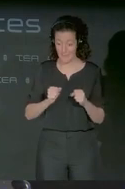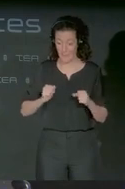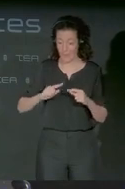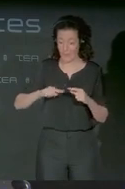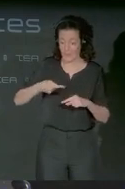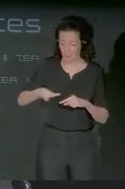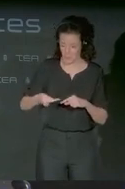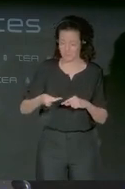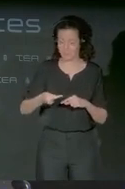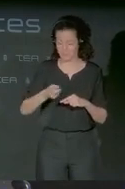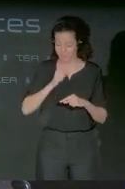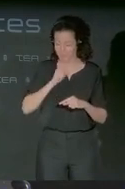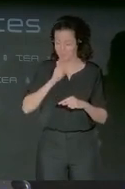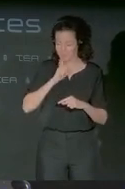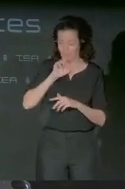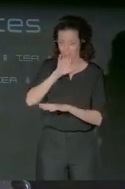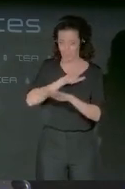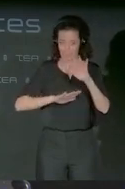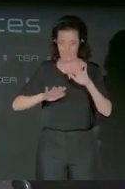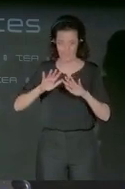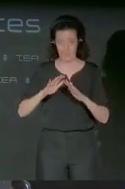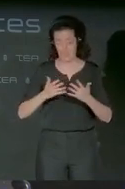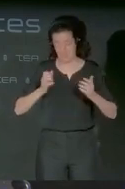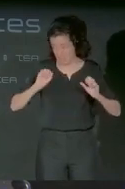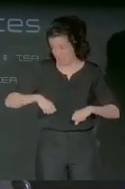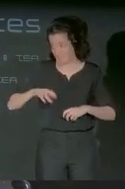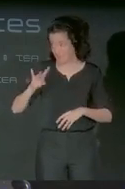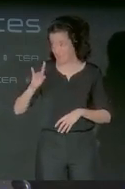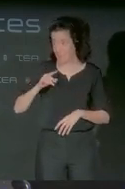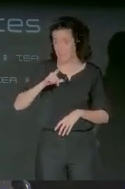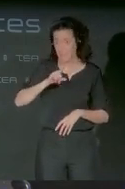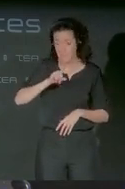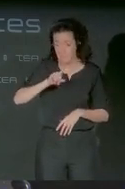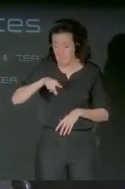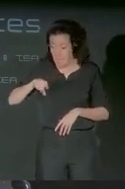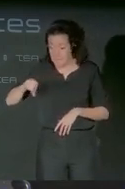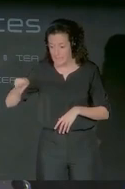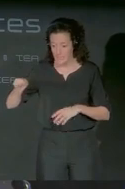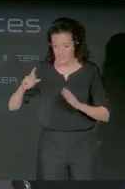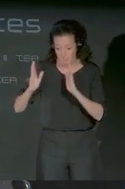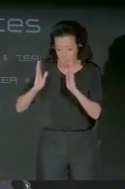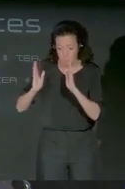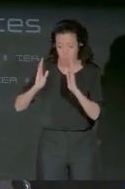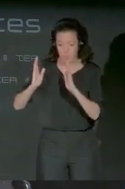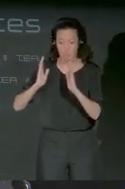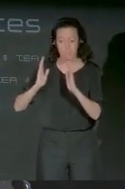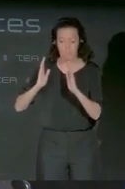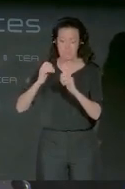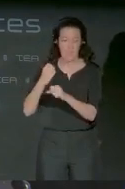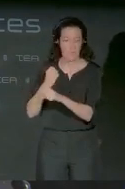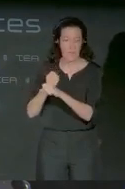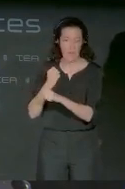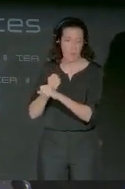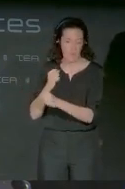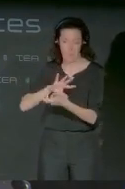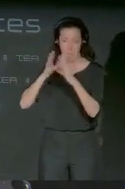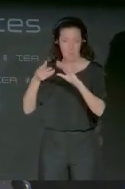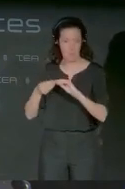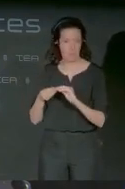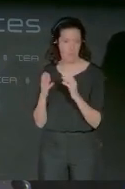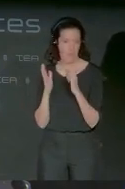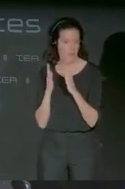risk, and fourth definitely is. And this is something that is really, really against the very ideas of the EU or the free movement of the